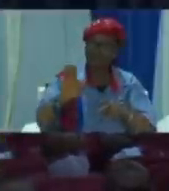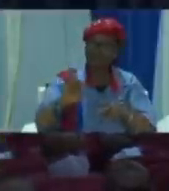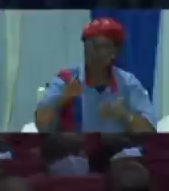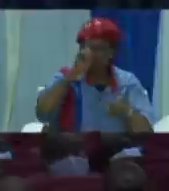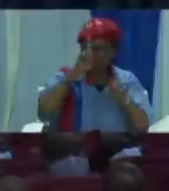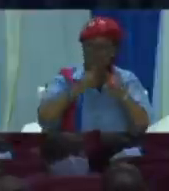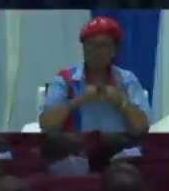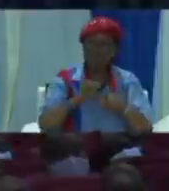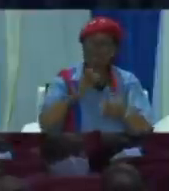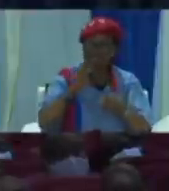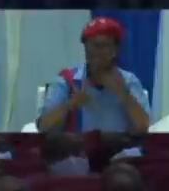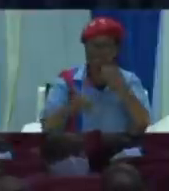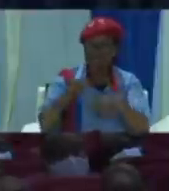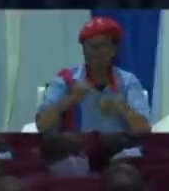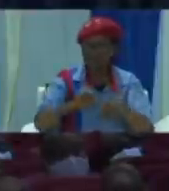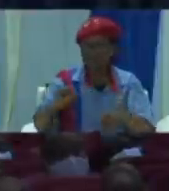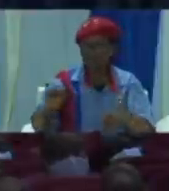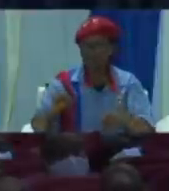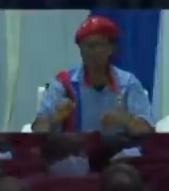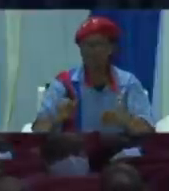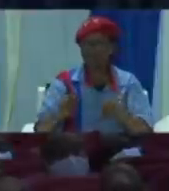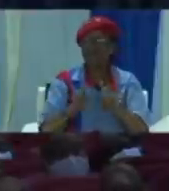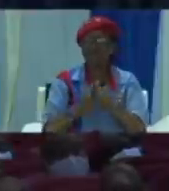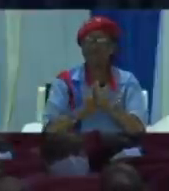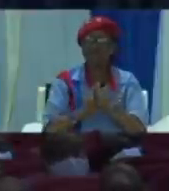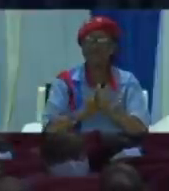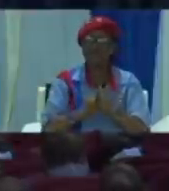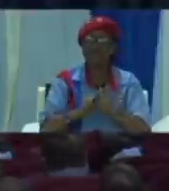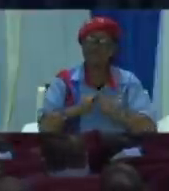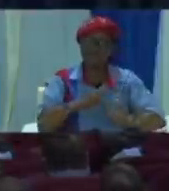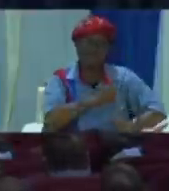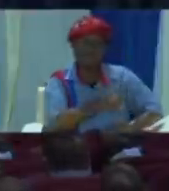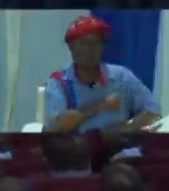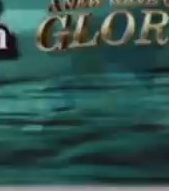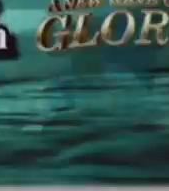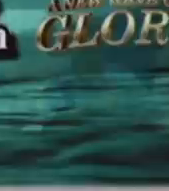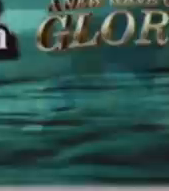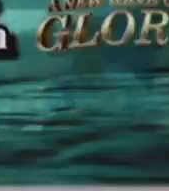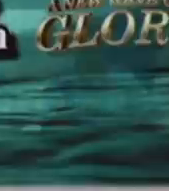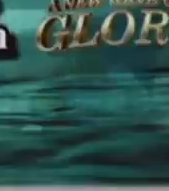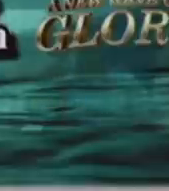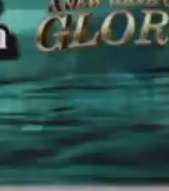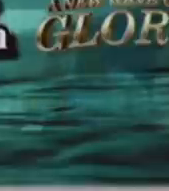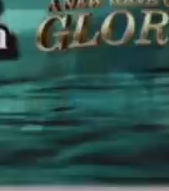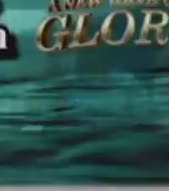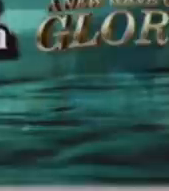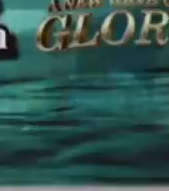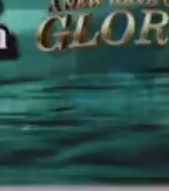coming with a bodyguard of 400 men. The